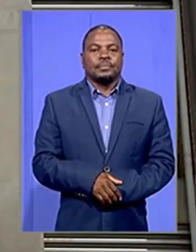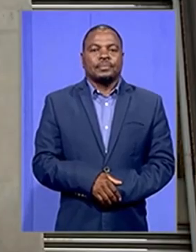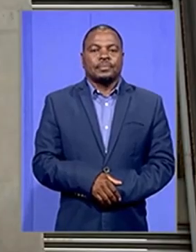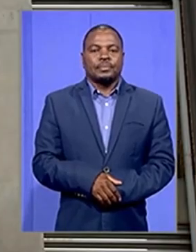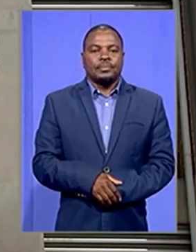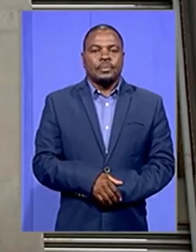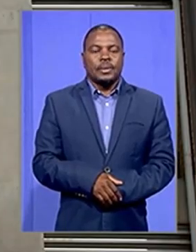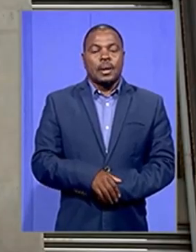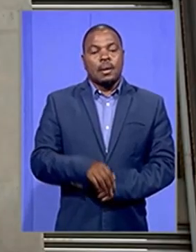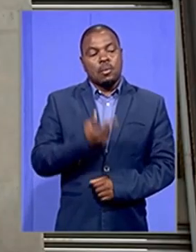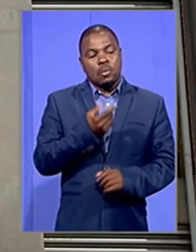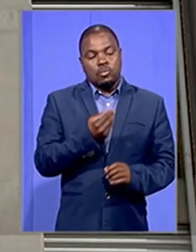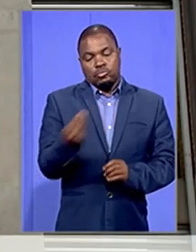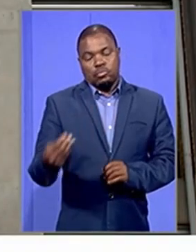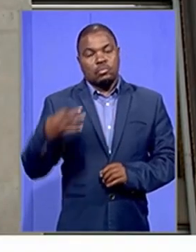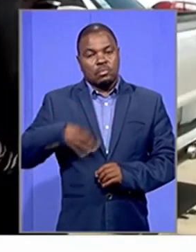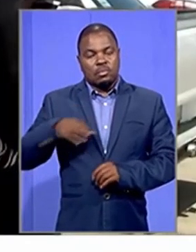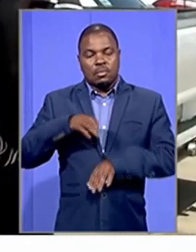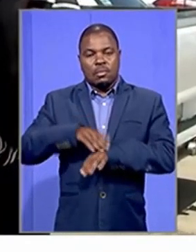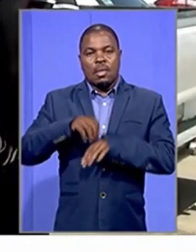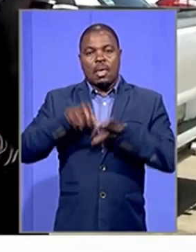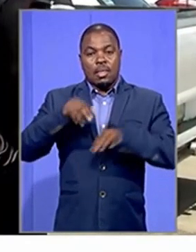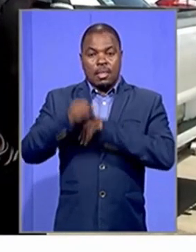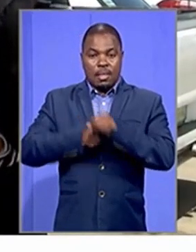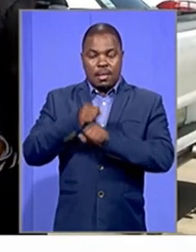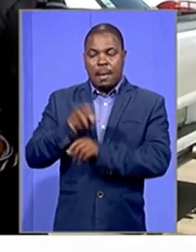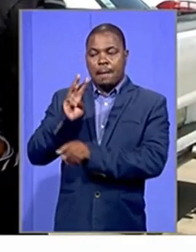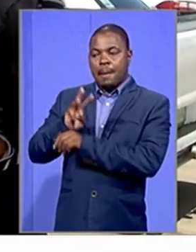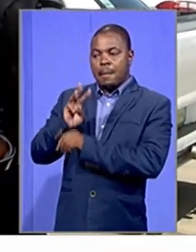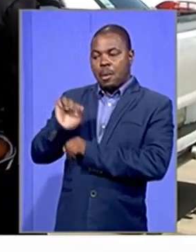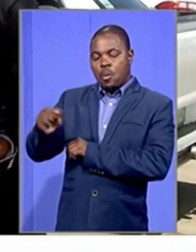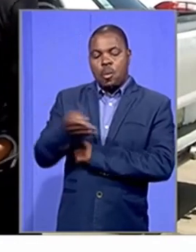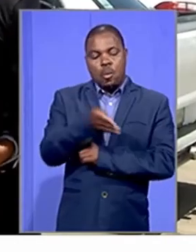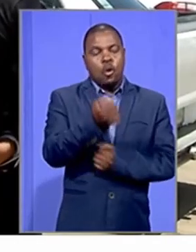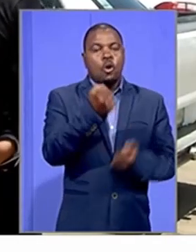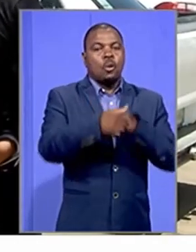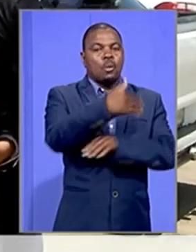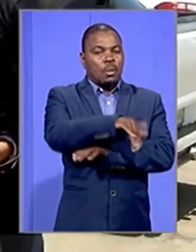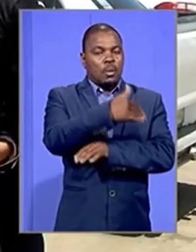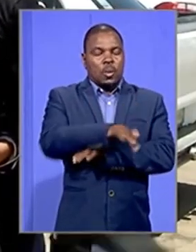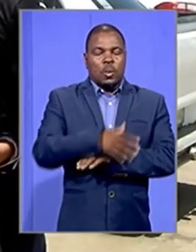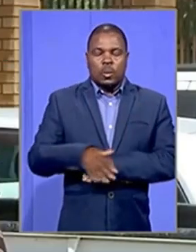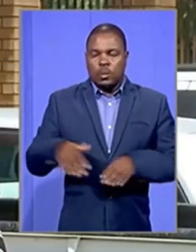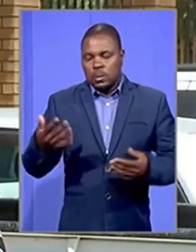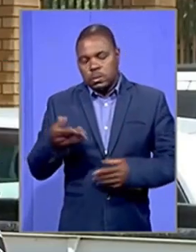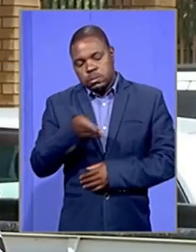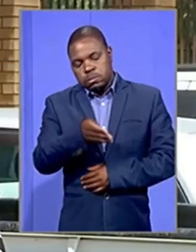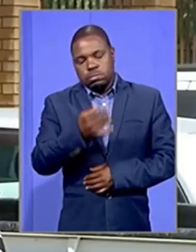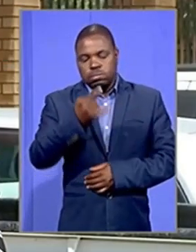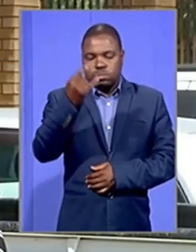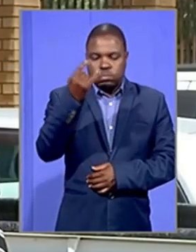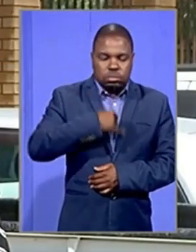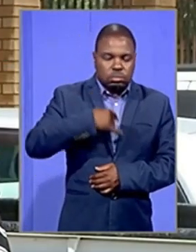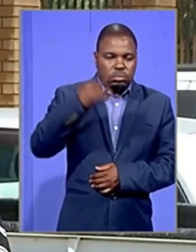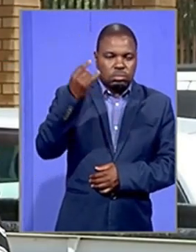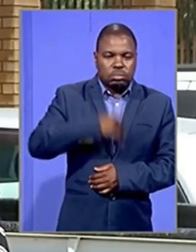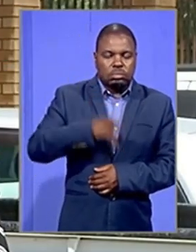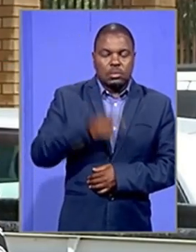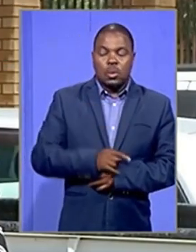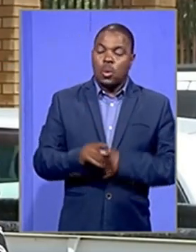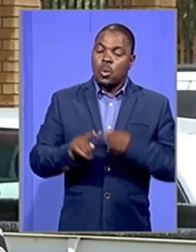Mmaagwe mosetsanyana wa dingwaga di le robongwe yo o neng a le kwa ntle ga kgotlatshekelo ga a kgona go tshwara dikeledi tsa gagwe. A